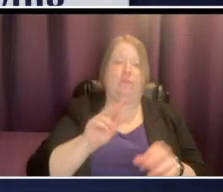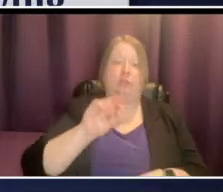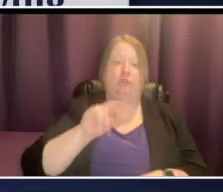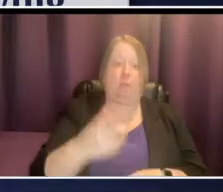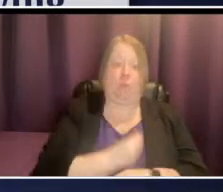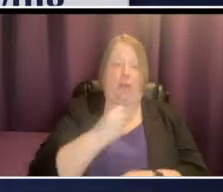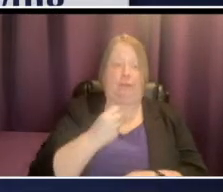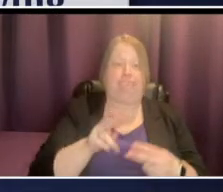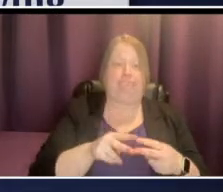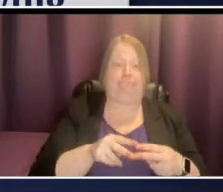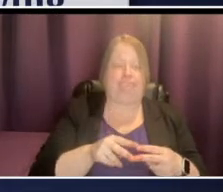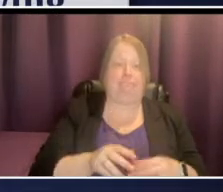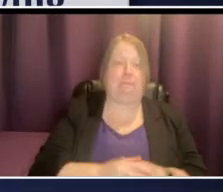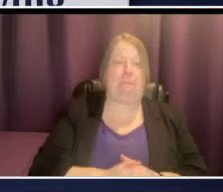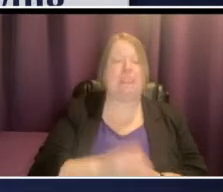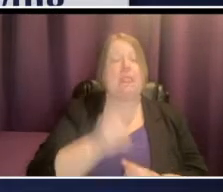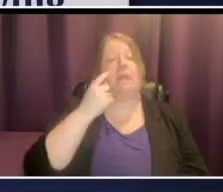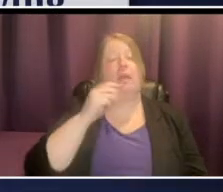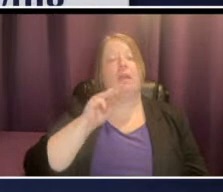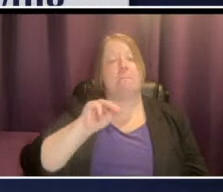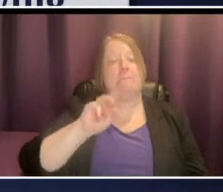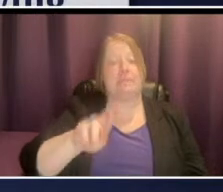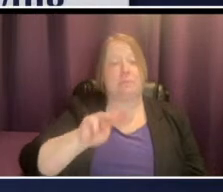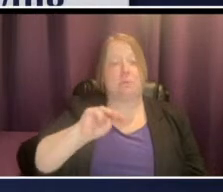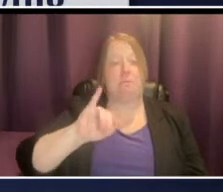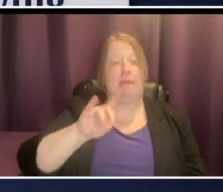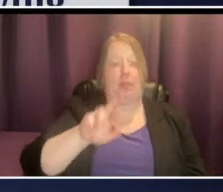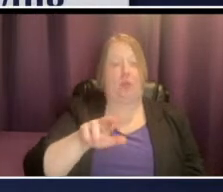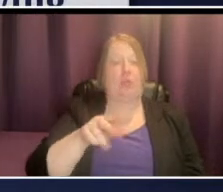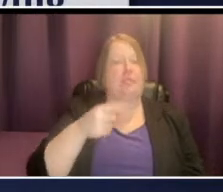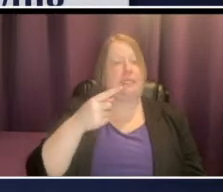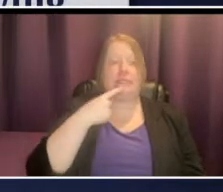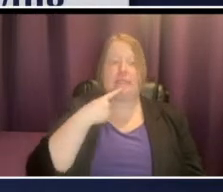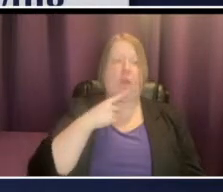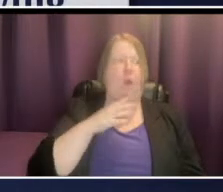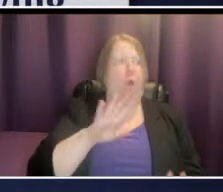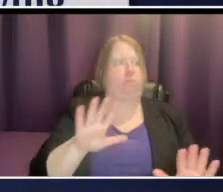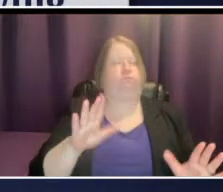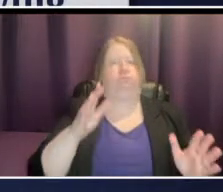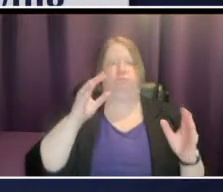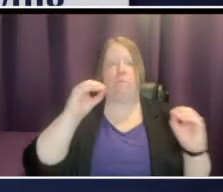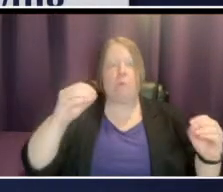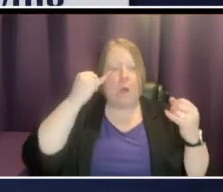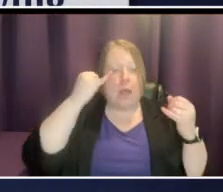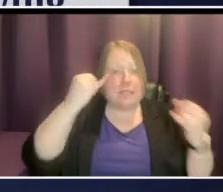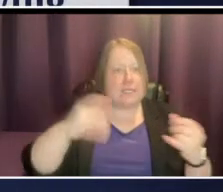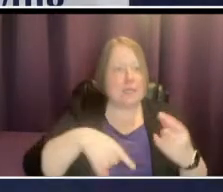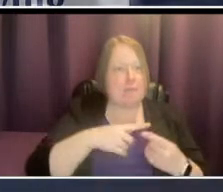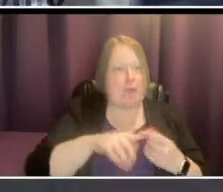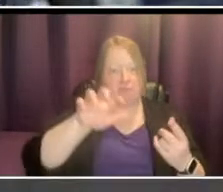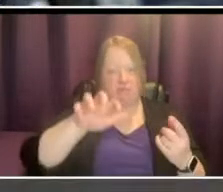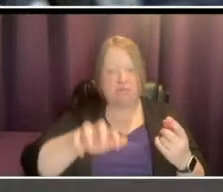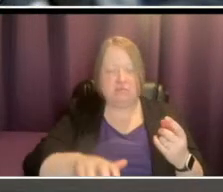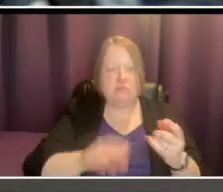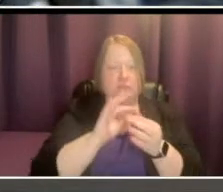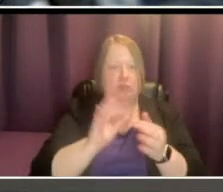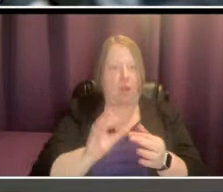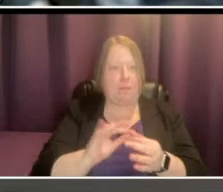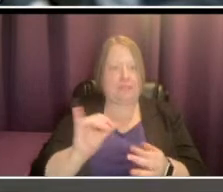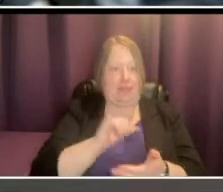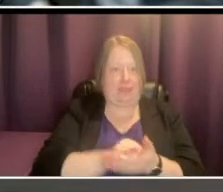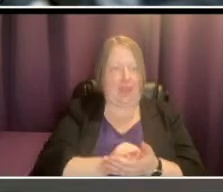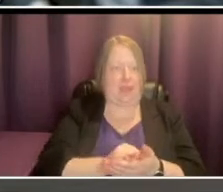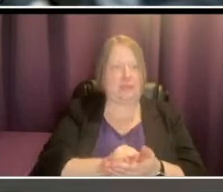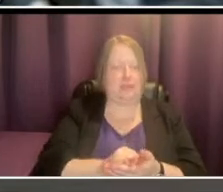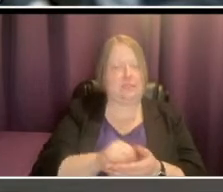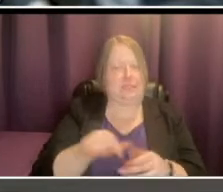Miller claimed that he had no idea about the hundreds of comments like these in the link that he sent to Mark Meadows. "If